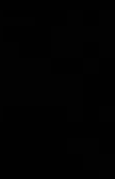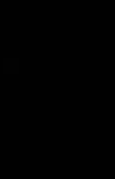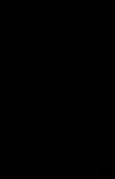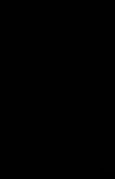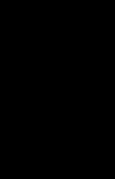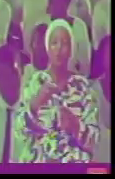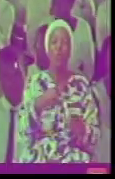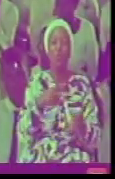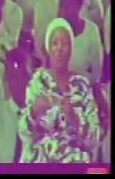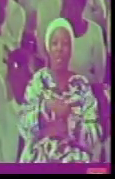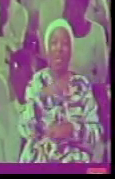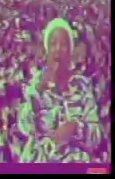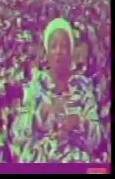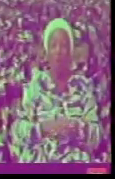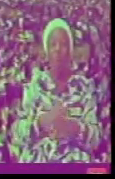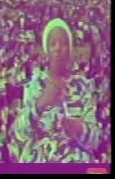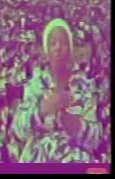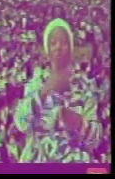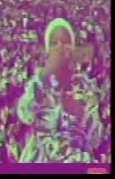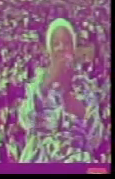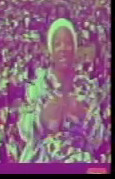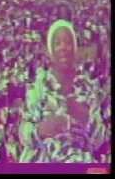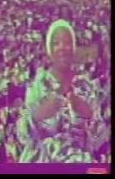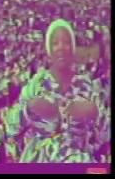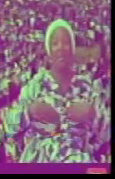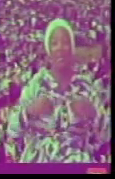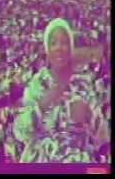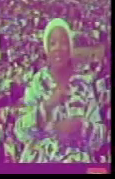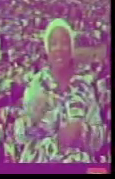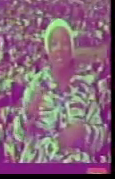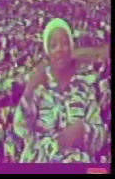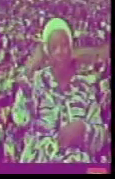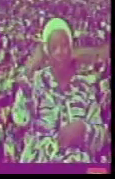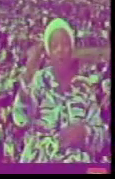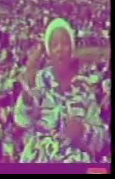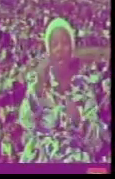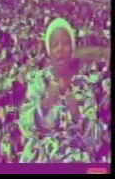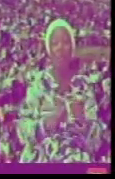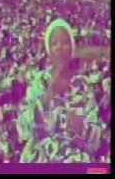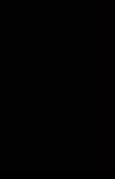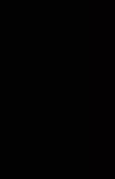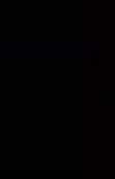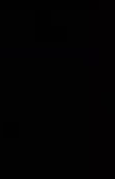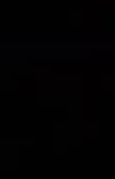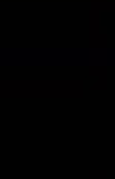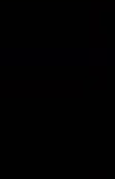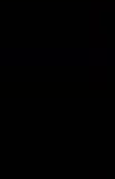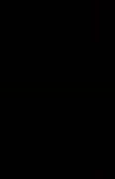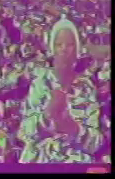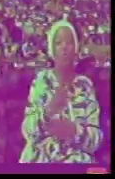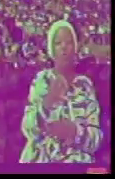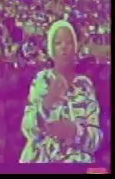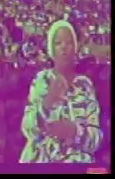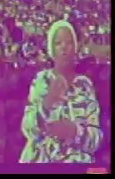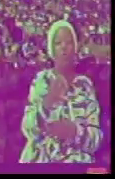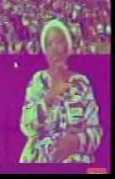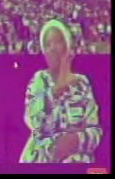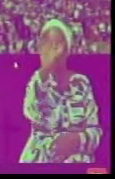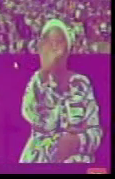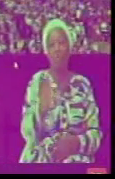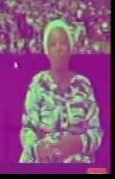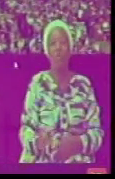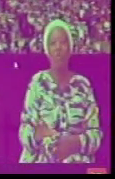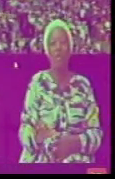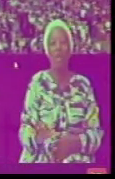tonight. Deliverance has come tonight. I'm talking to you today on total healing